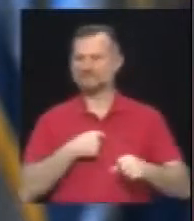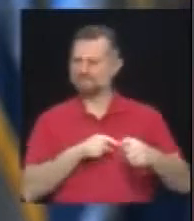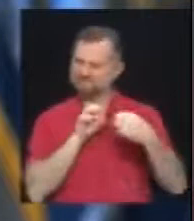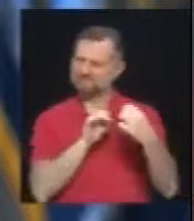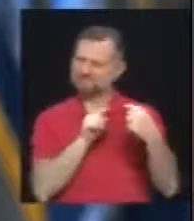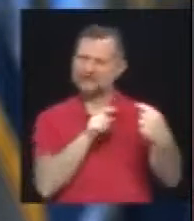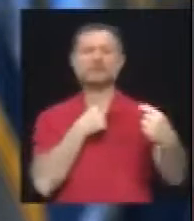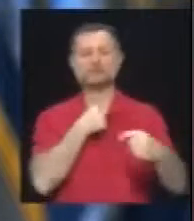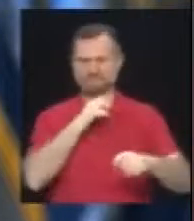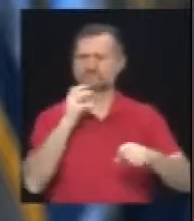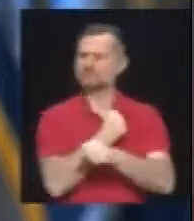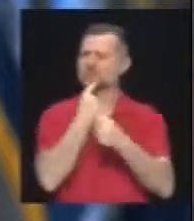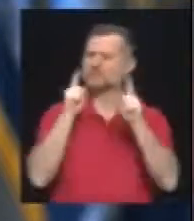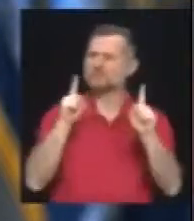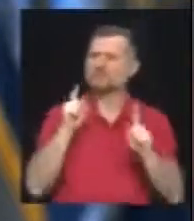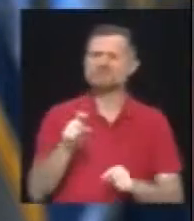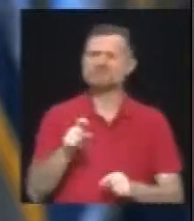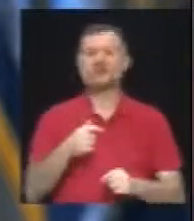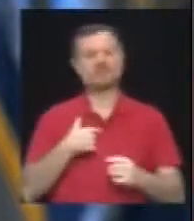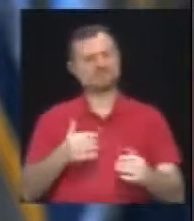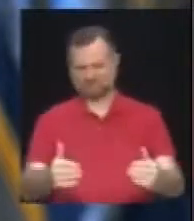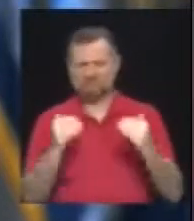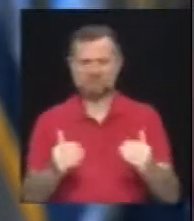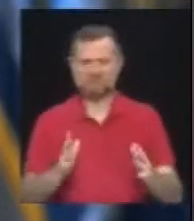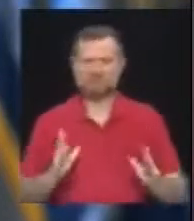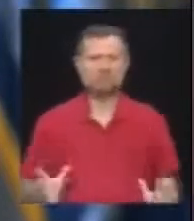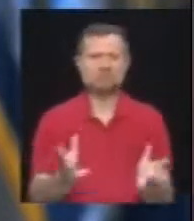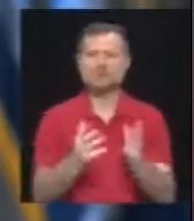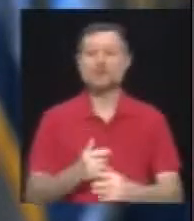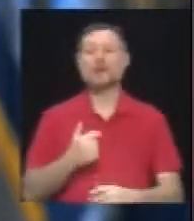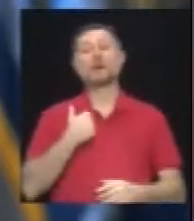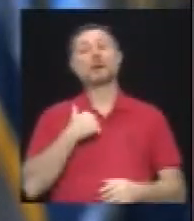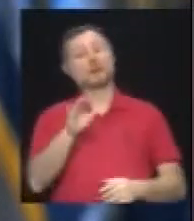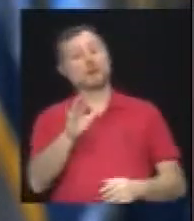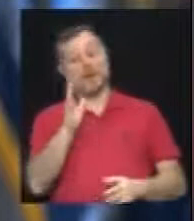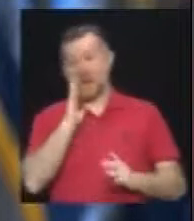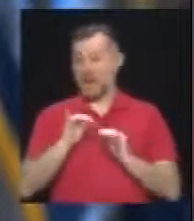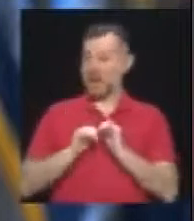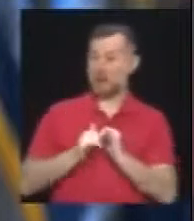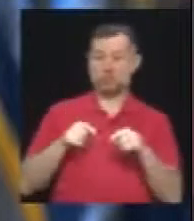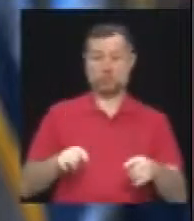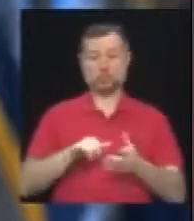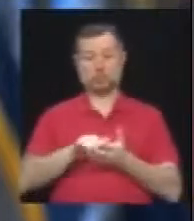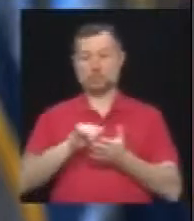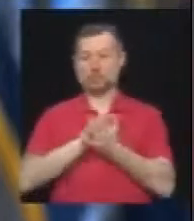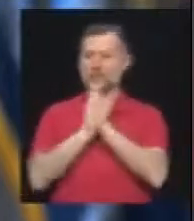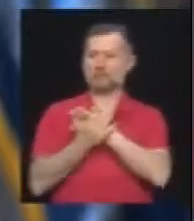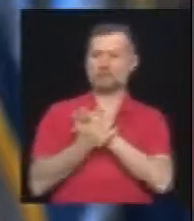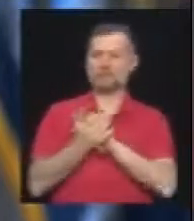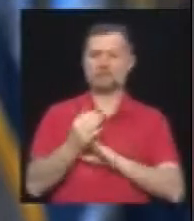we must wage that fight. Let's remember what made New York State the Empire State in the first